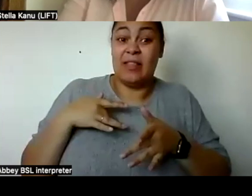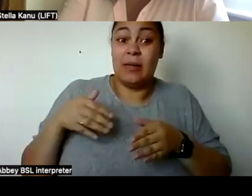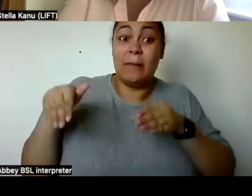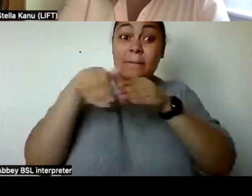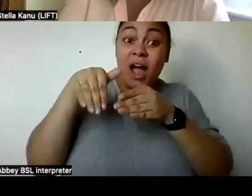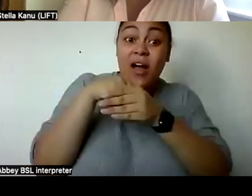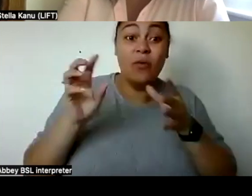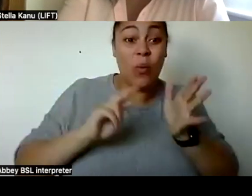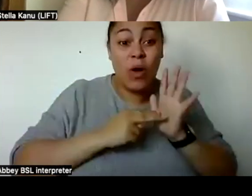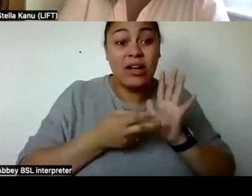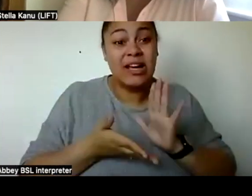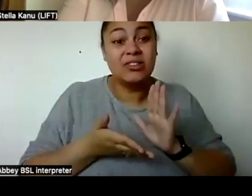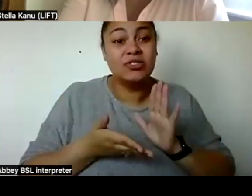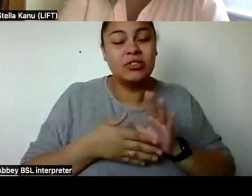organization.